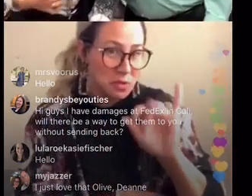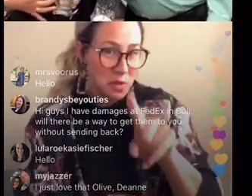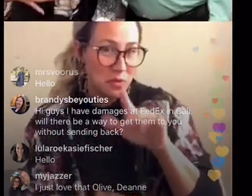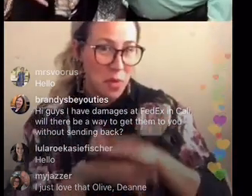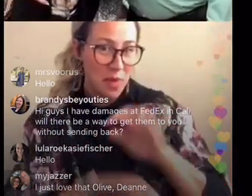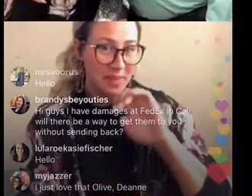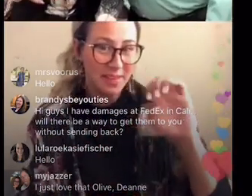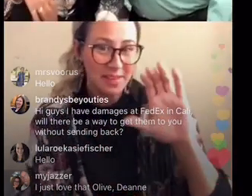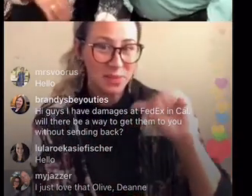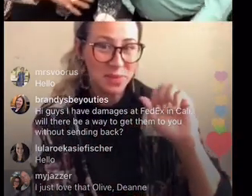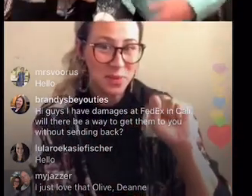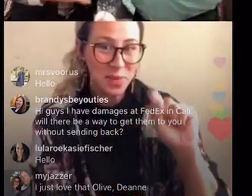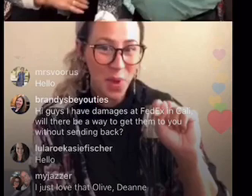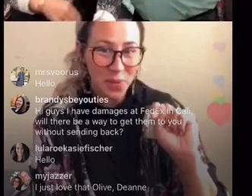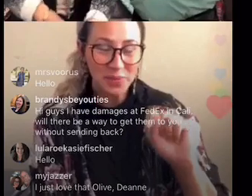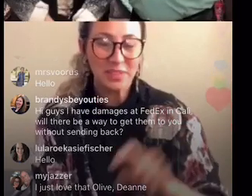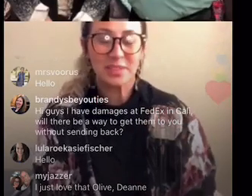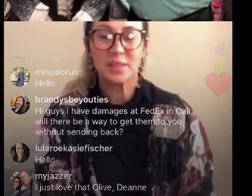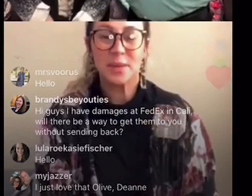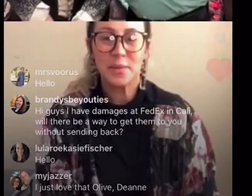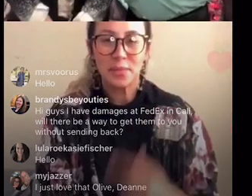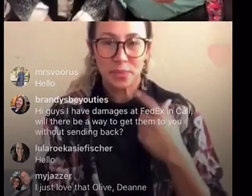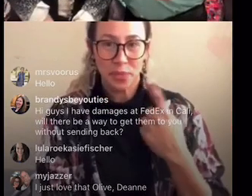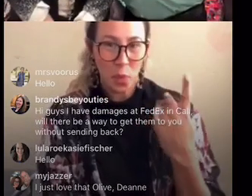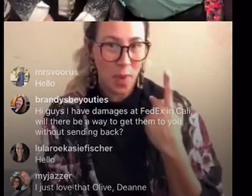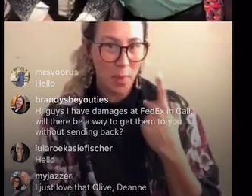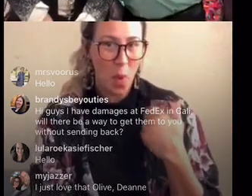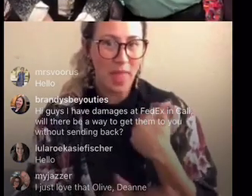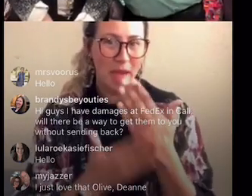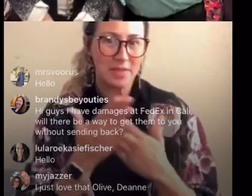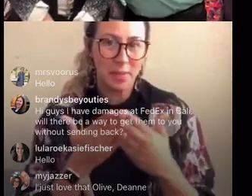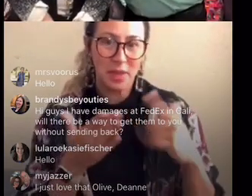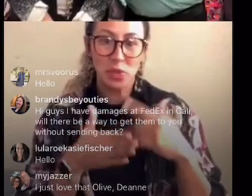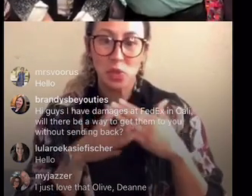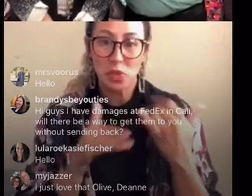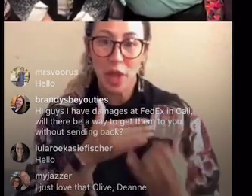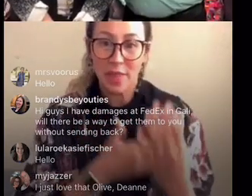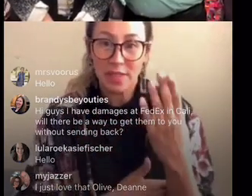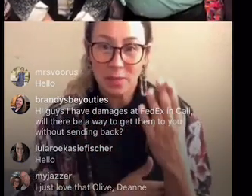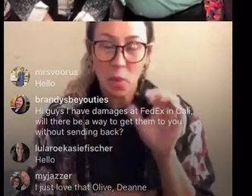East Coast. We both have some things to share this morning, and so.